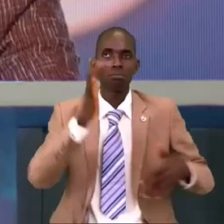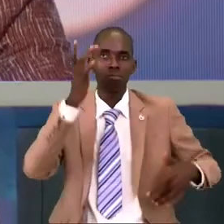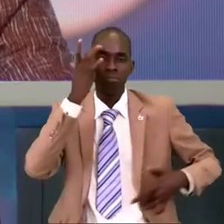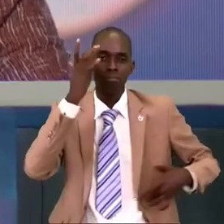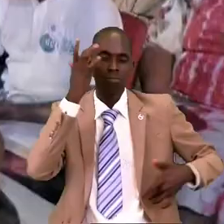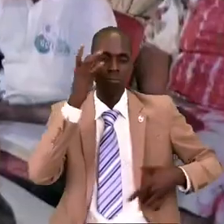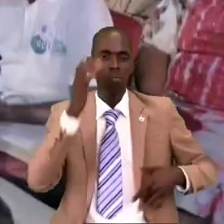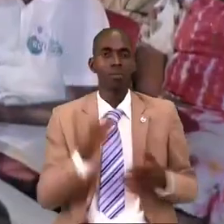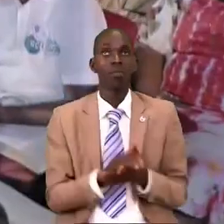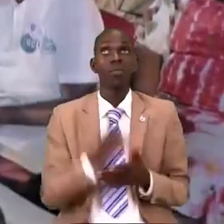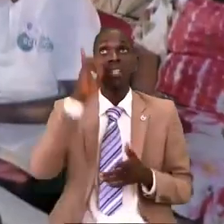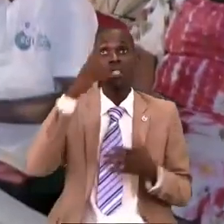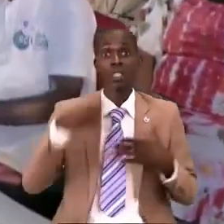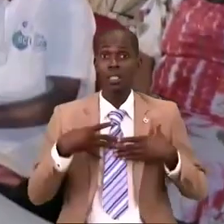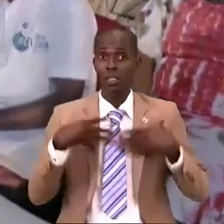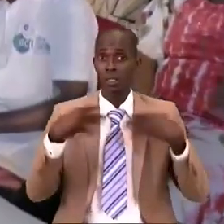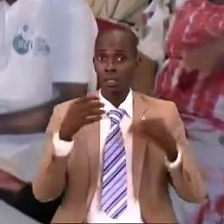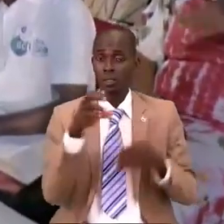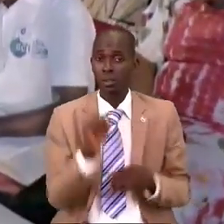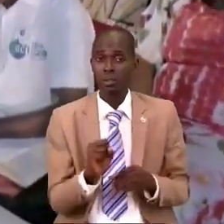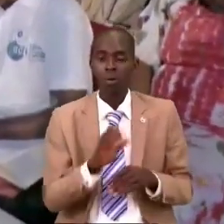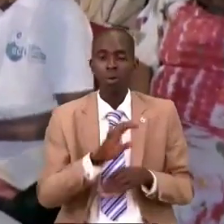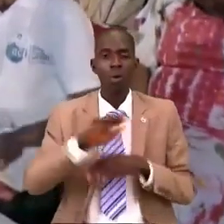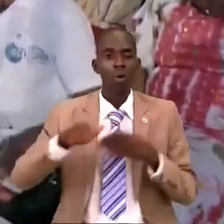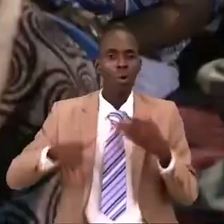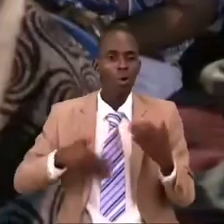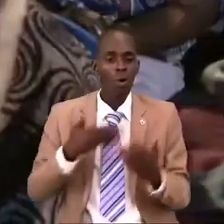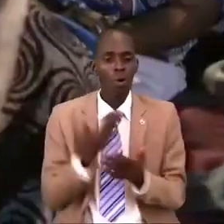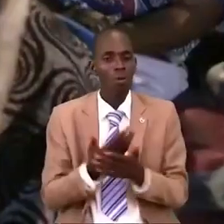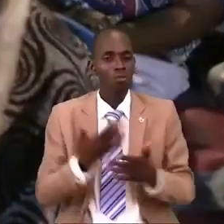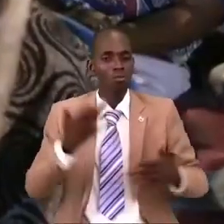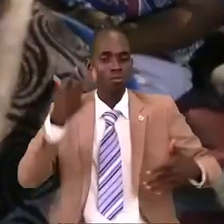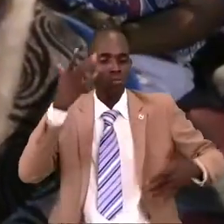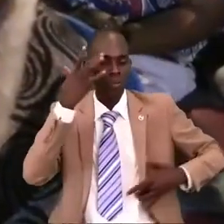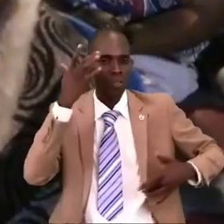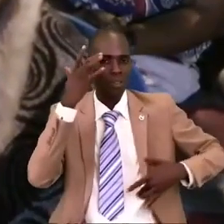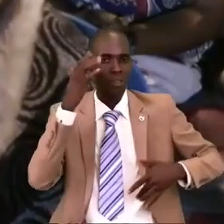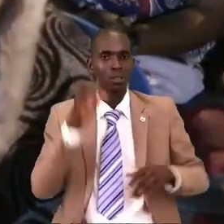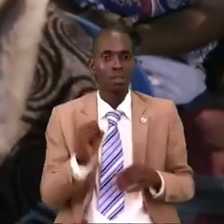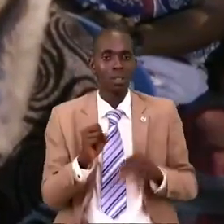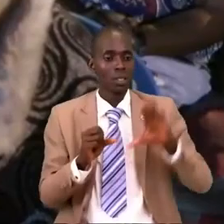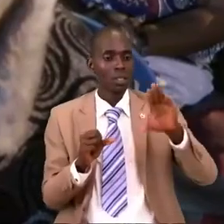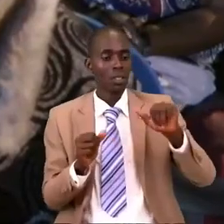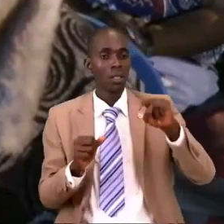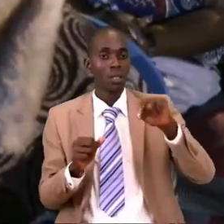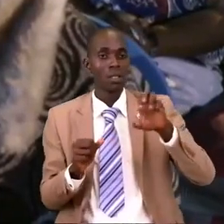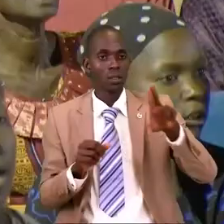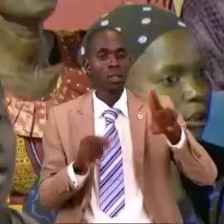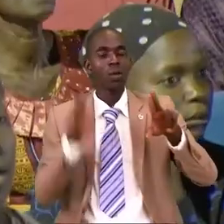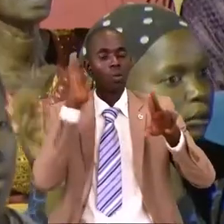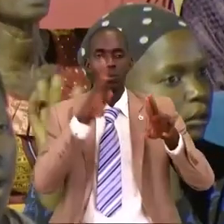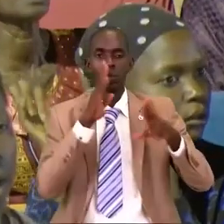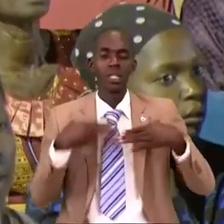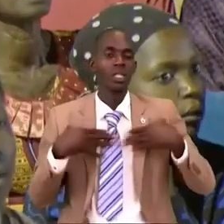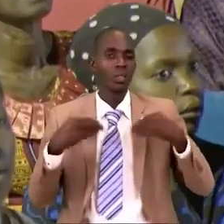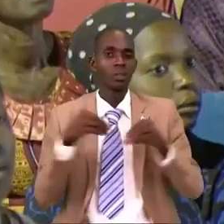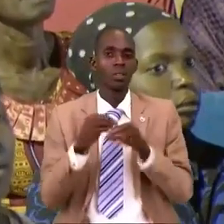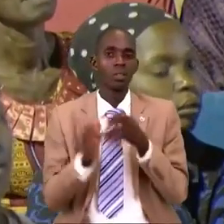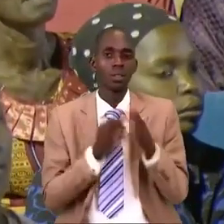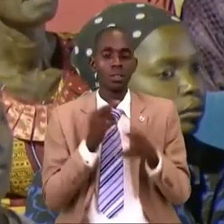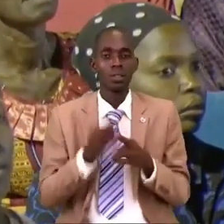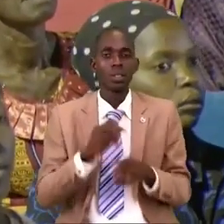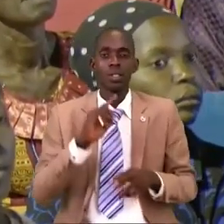healed. Amen. Tuberculosis will be healed. Amen. HIV AIDS will be healed.